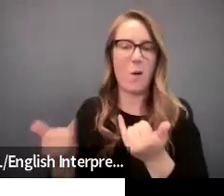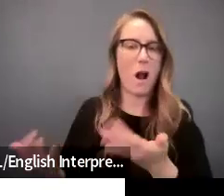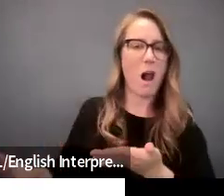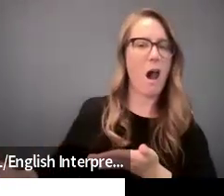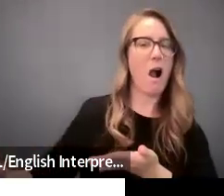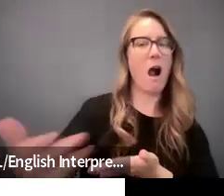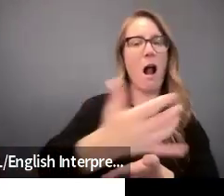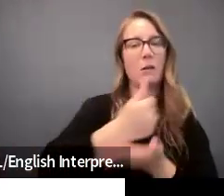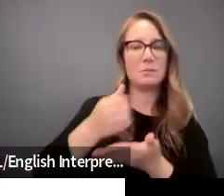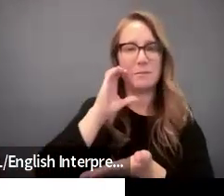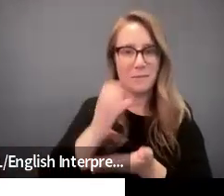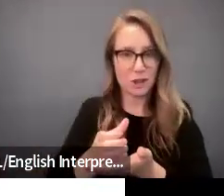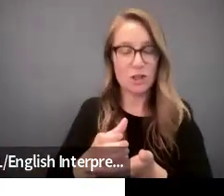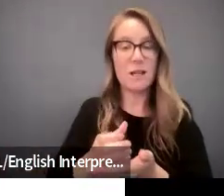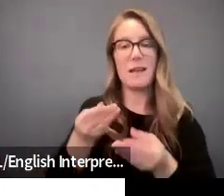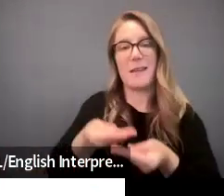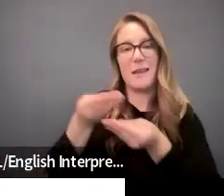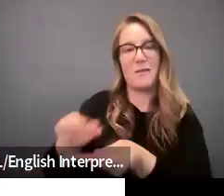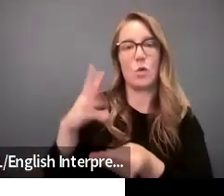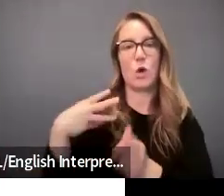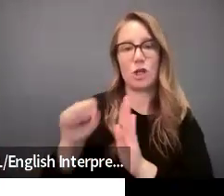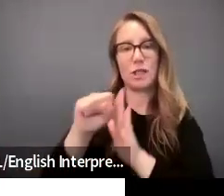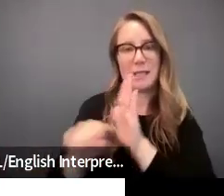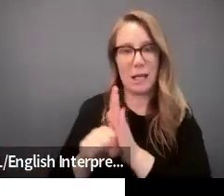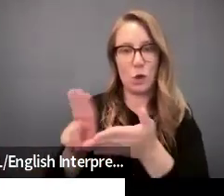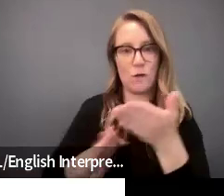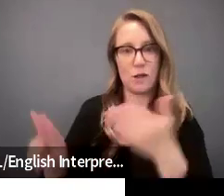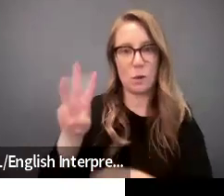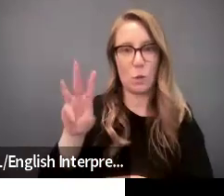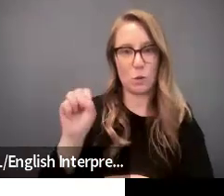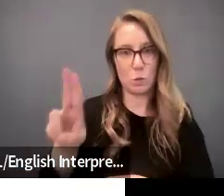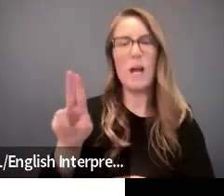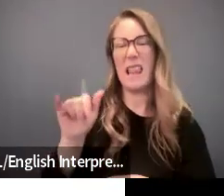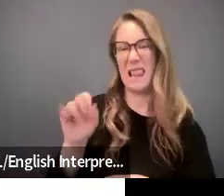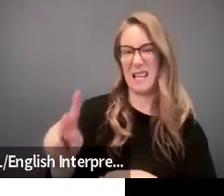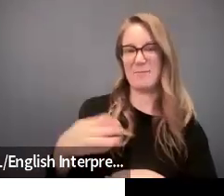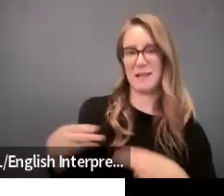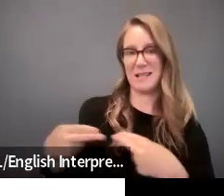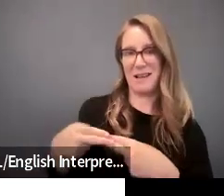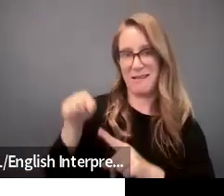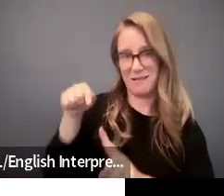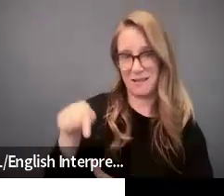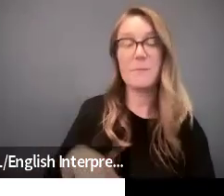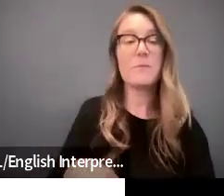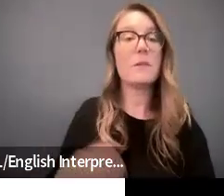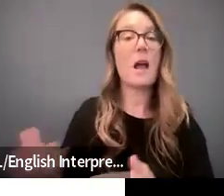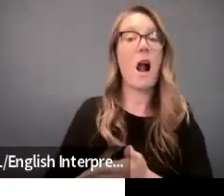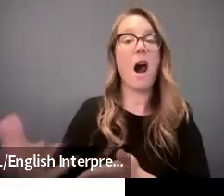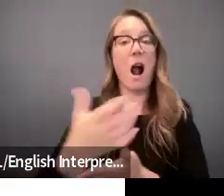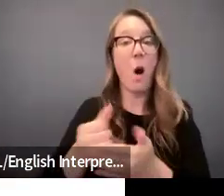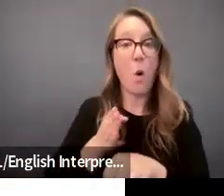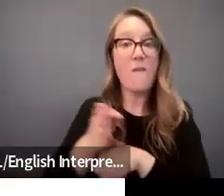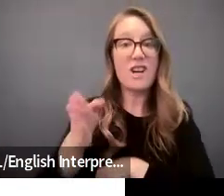these pictures and gave them to Washington State University. The link is also in my slide deck, where they have collected more